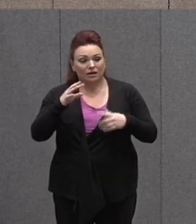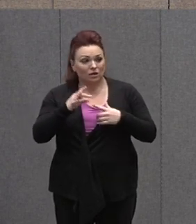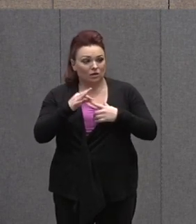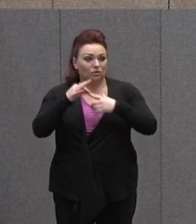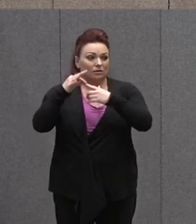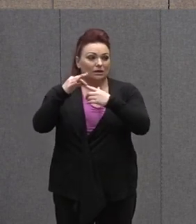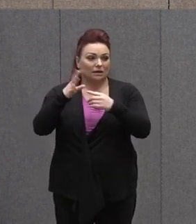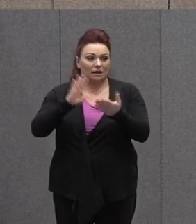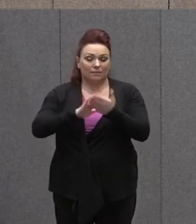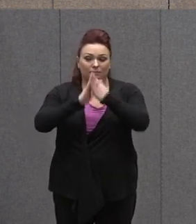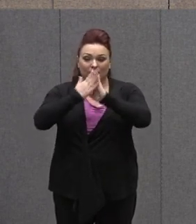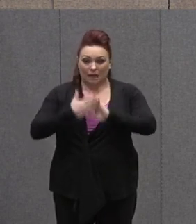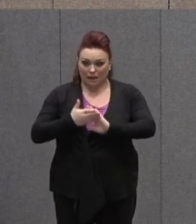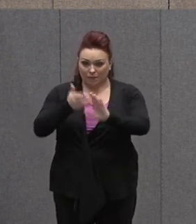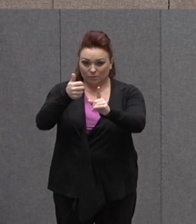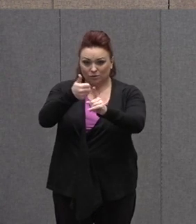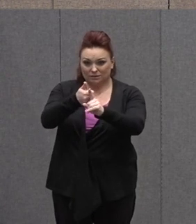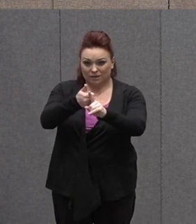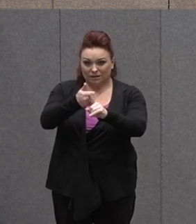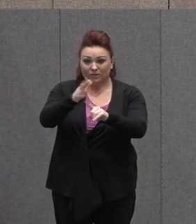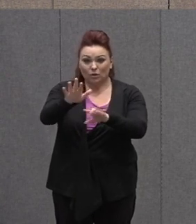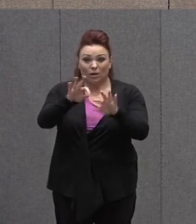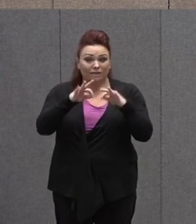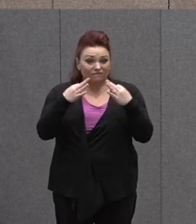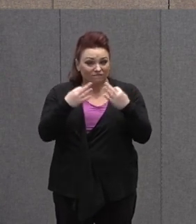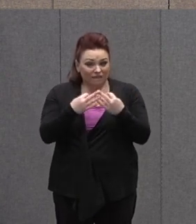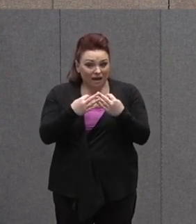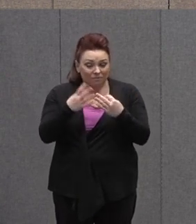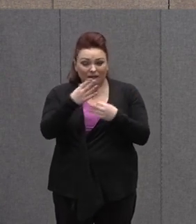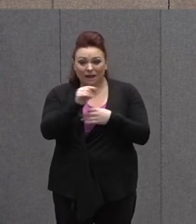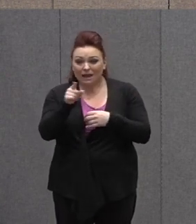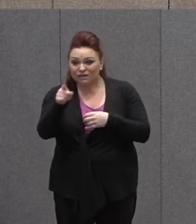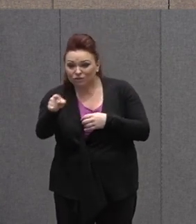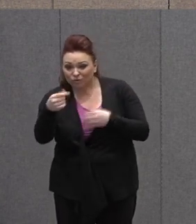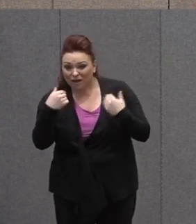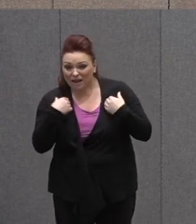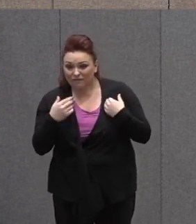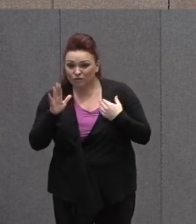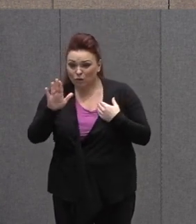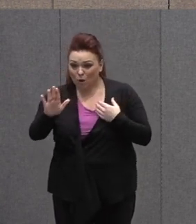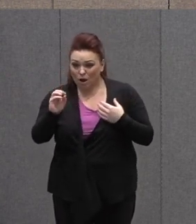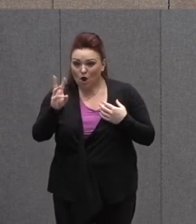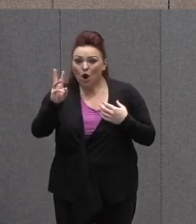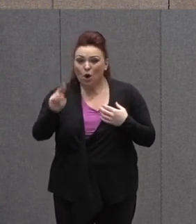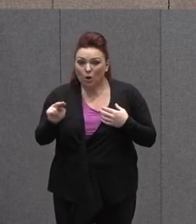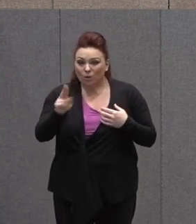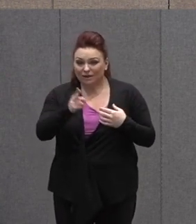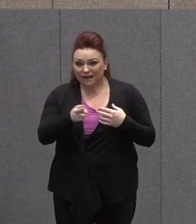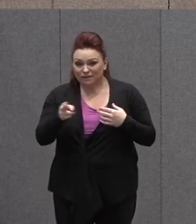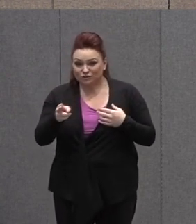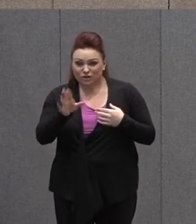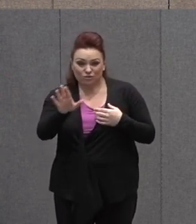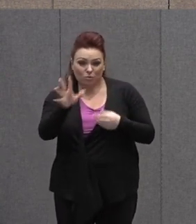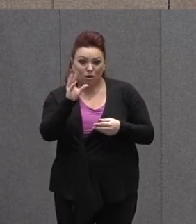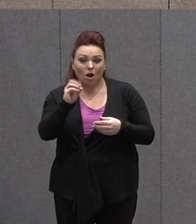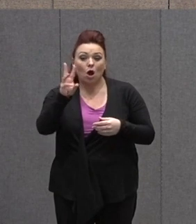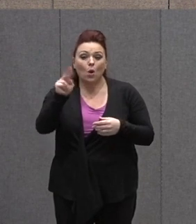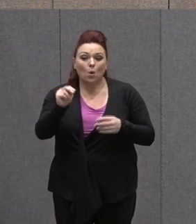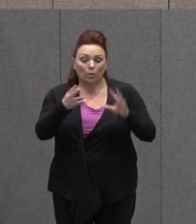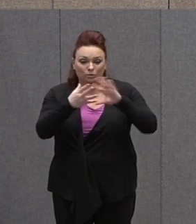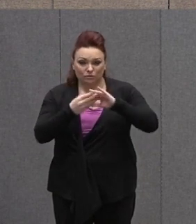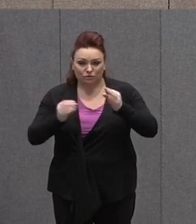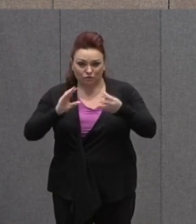yourself. Your family and you have your own history and your own story that is unique and special to